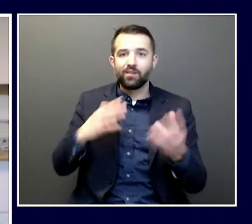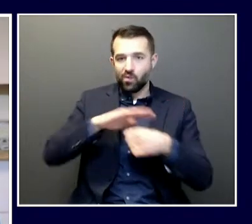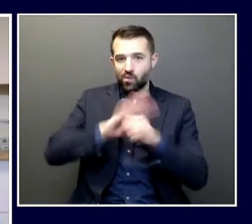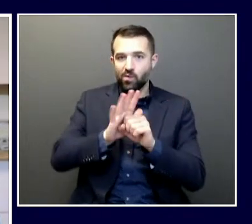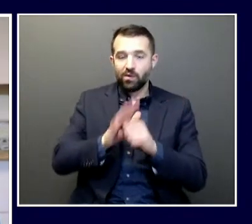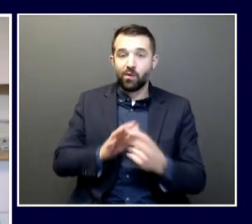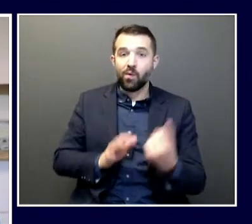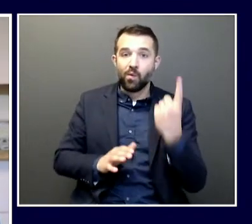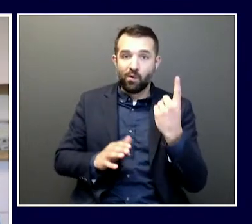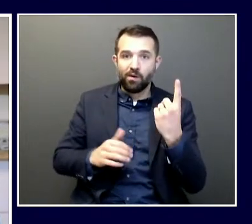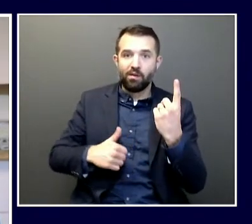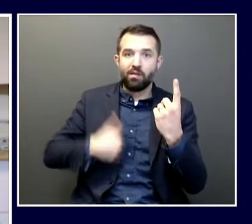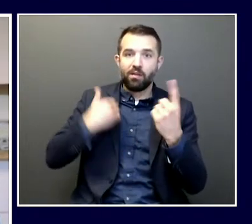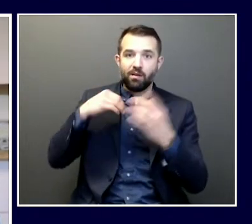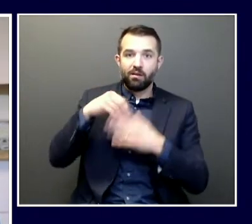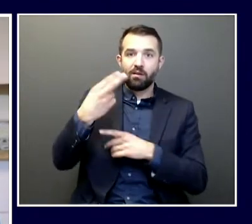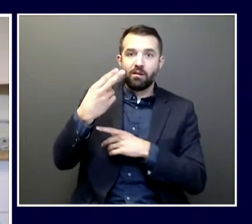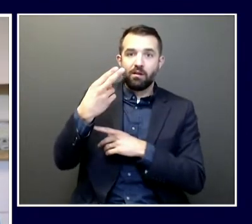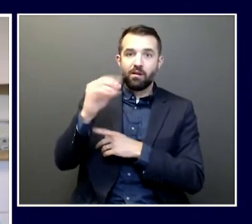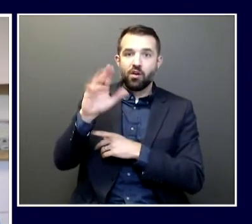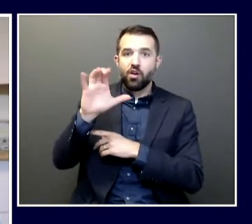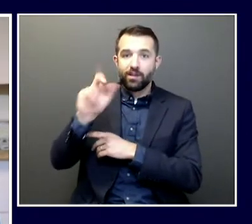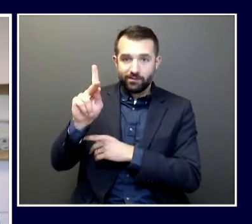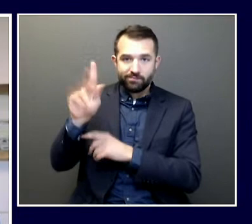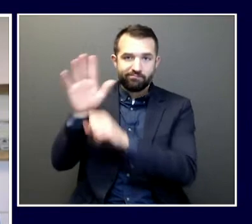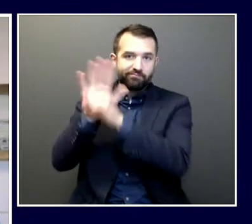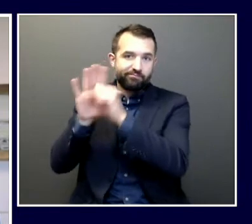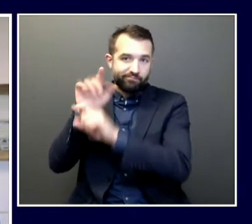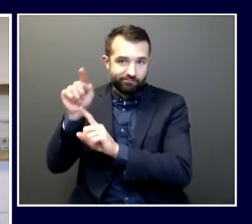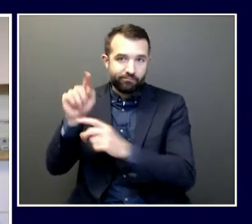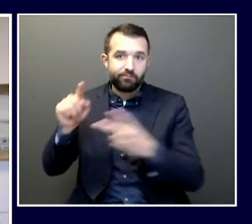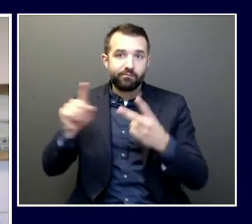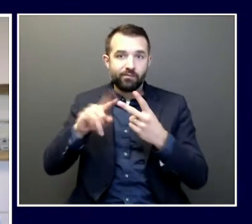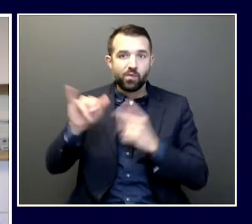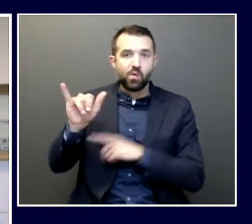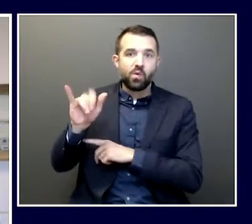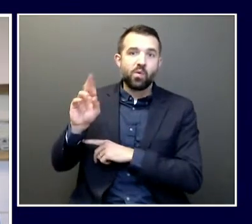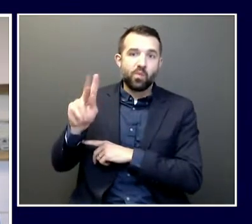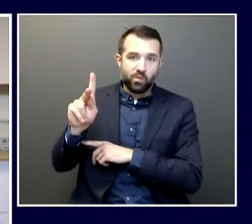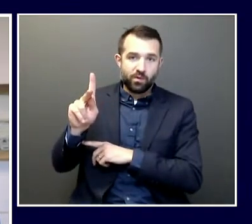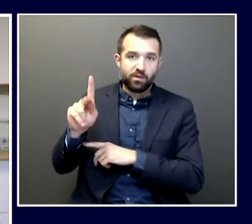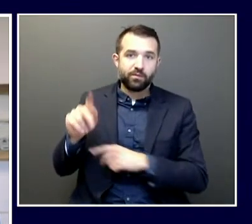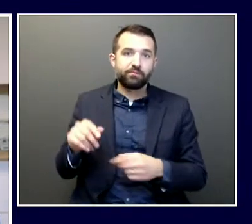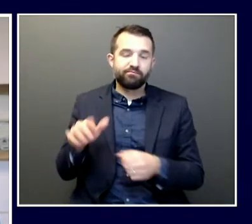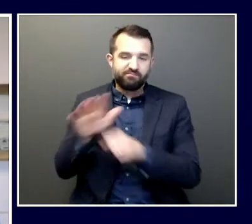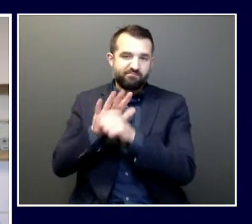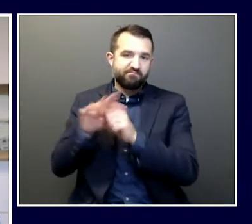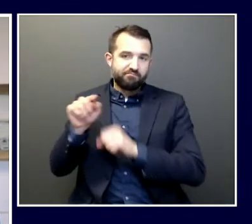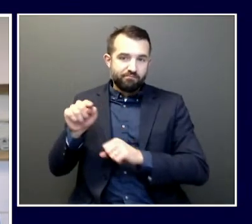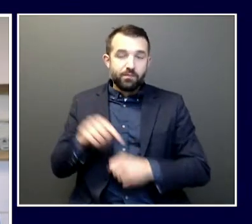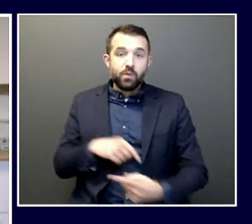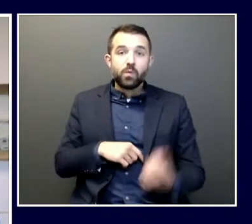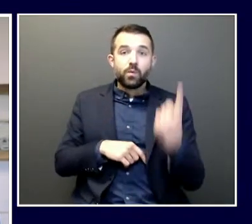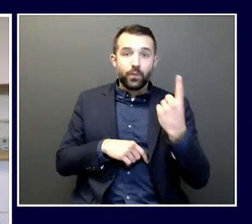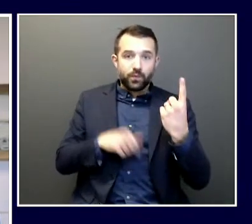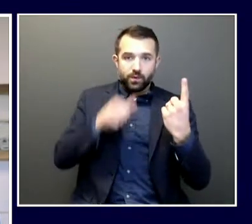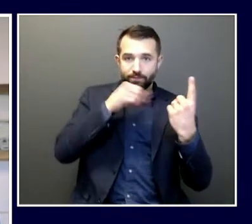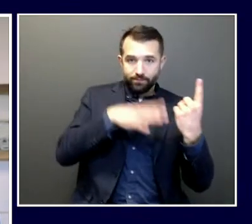County and the other a resident of York County. One of these 2 individuals was a woman, the other was a